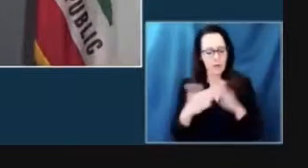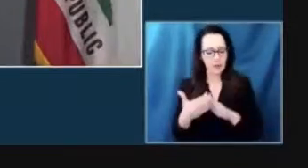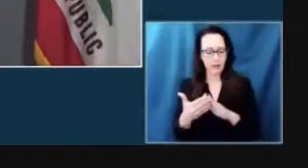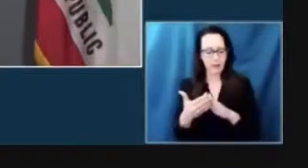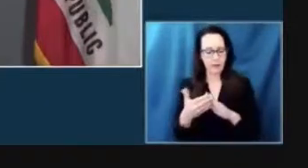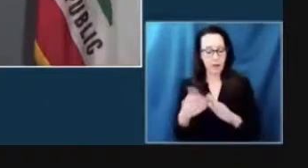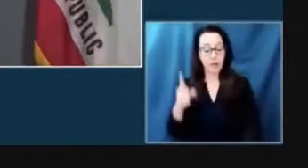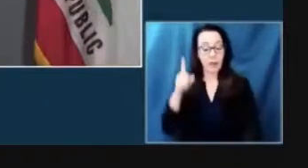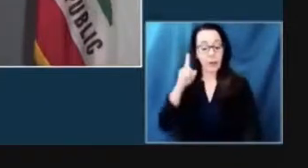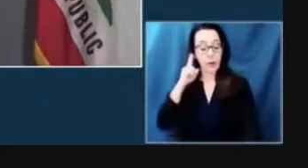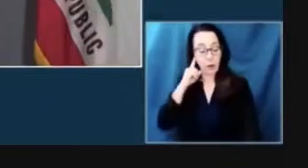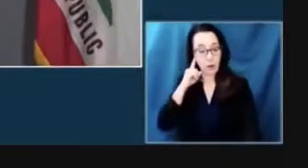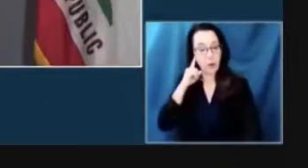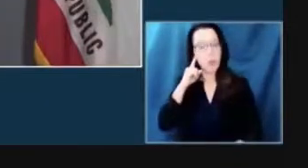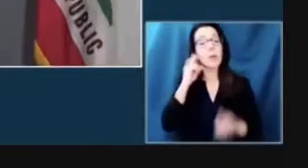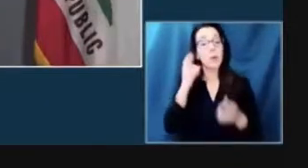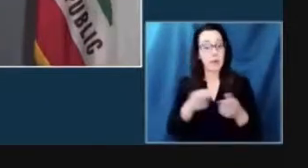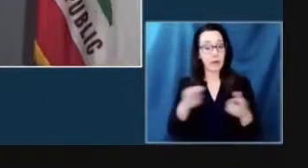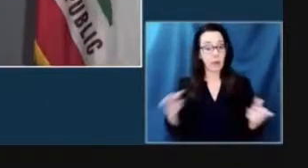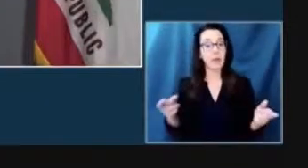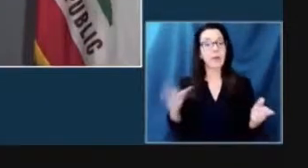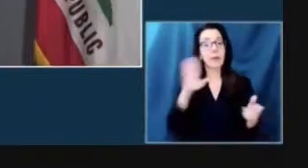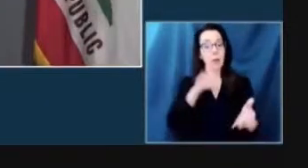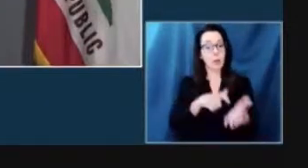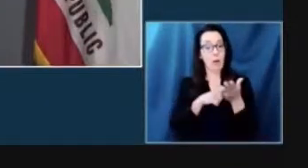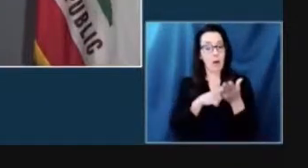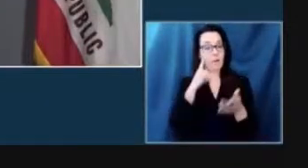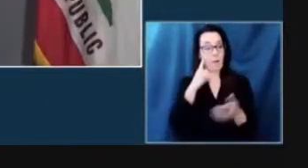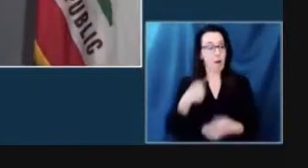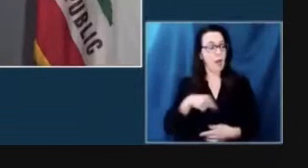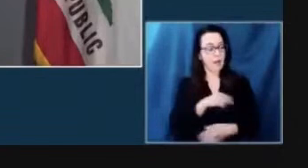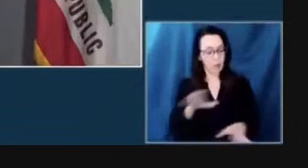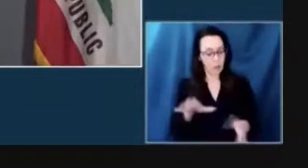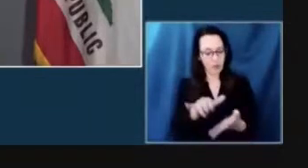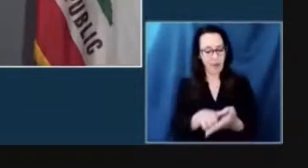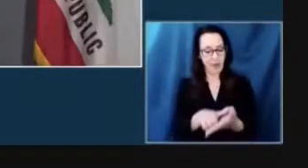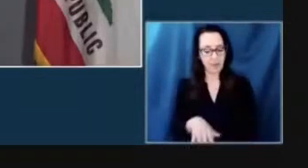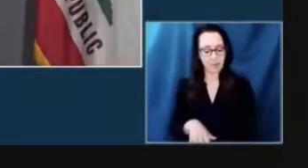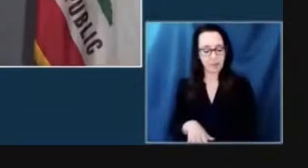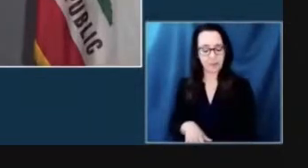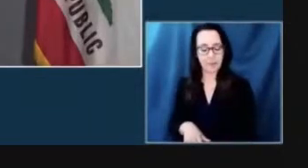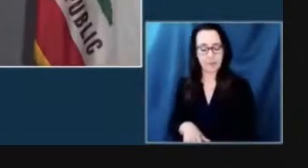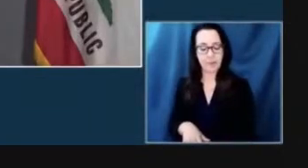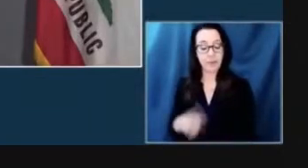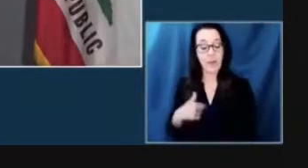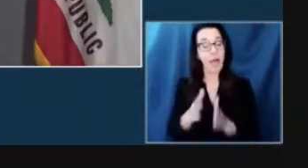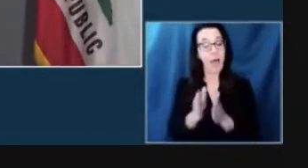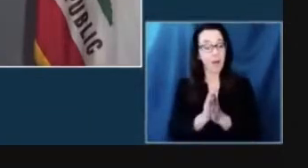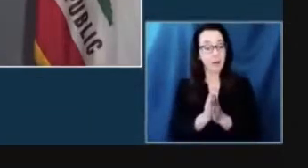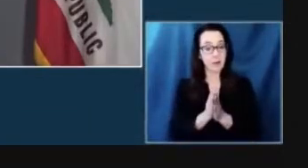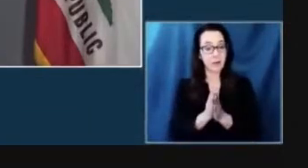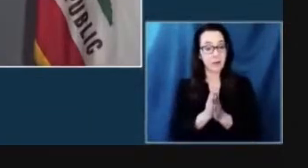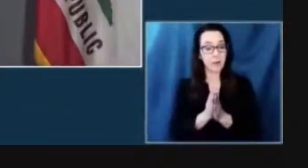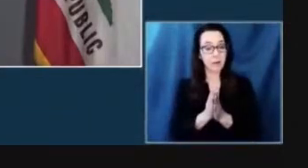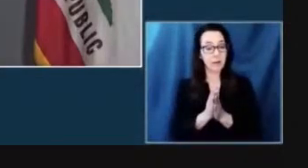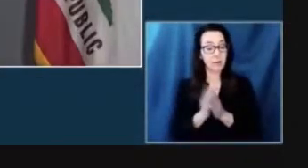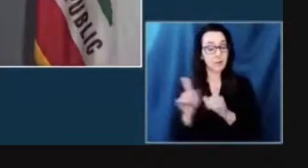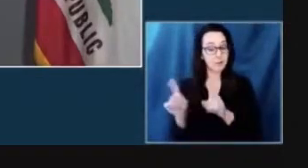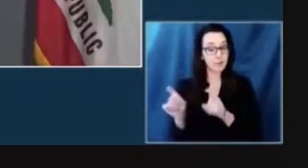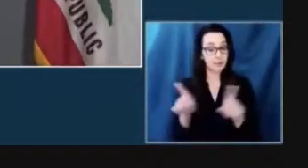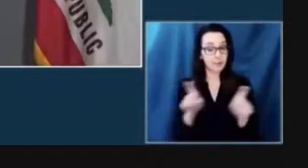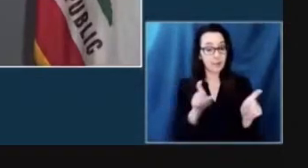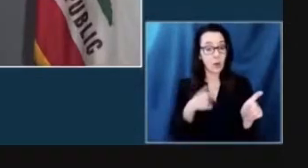of for us to do mobilizing that the vote. as a party. So I ask you, are we ready to take claim of these